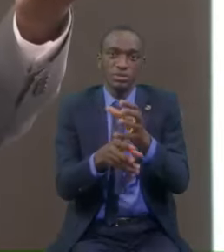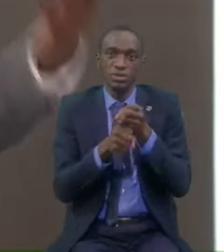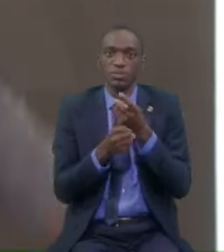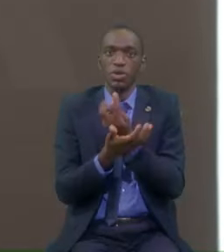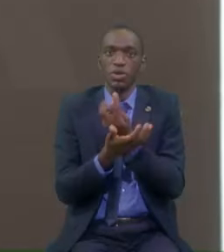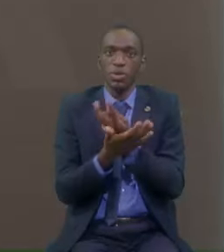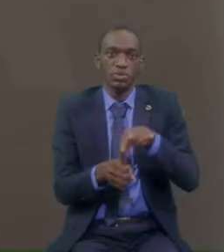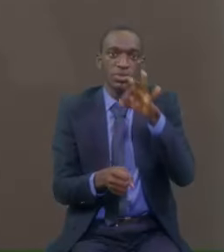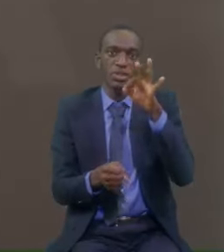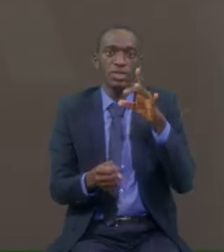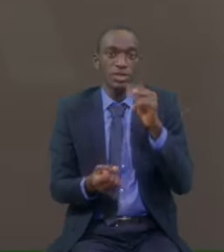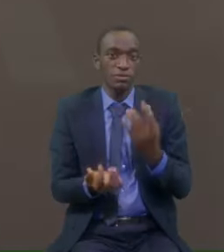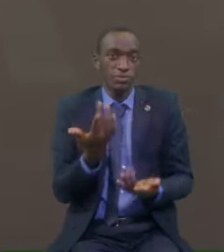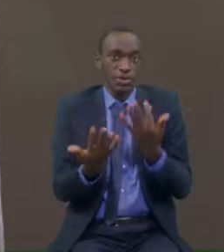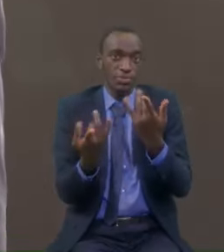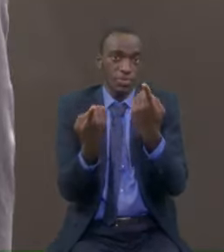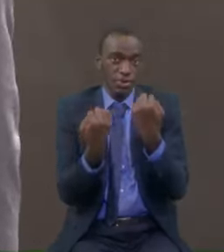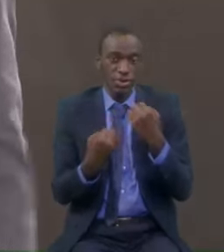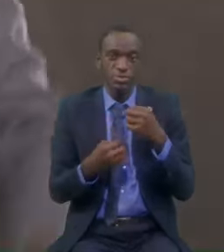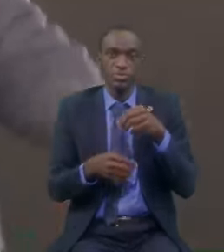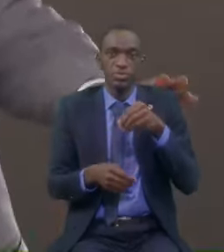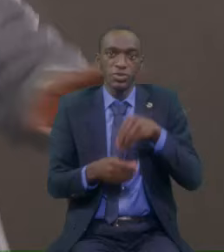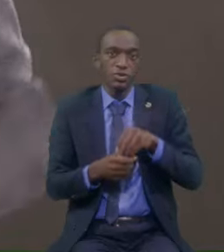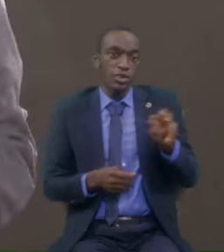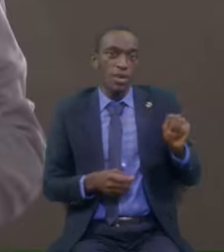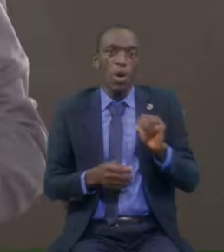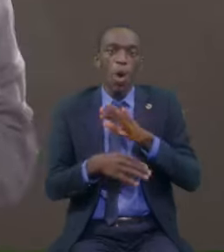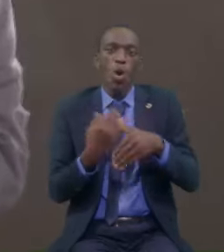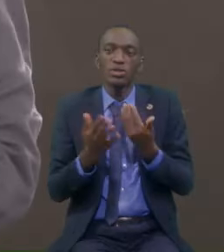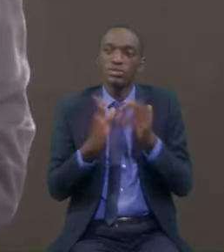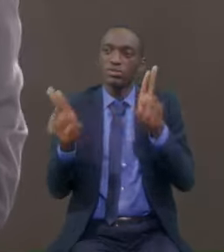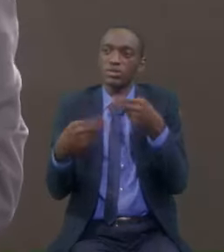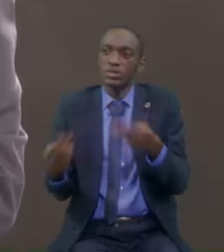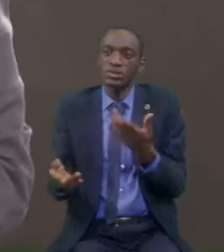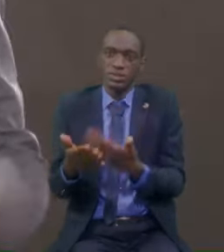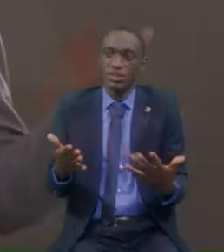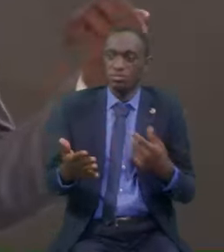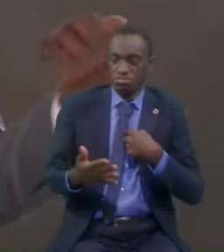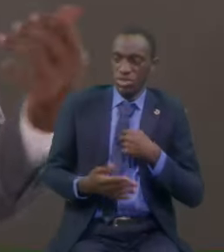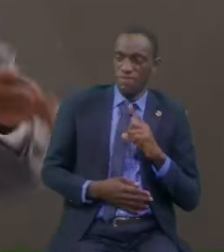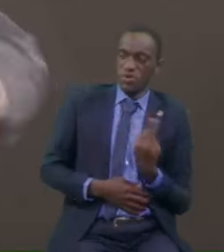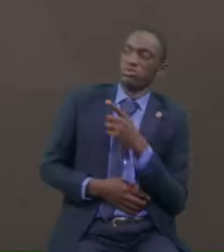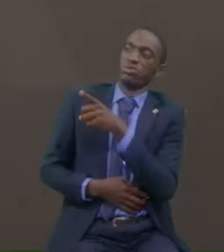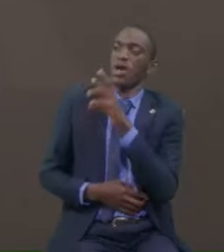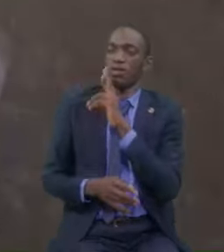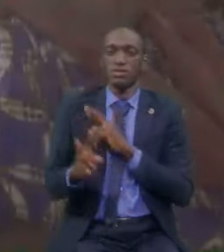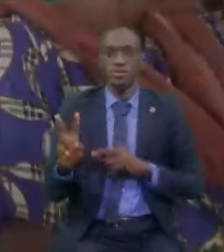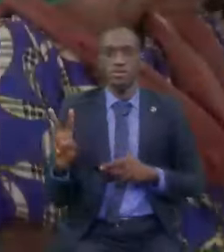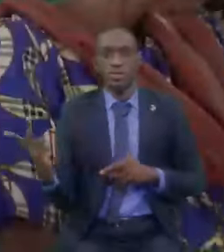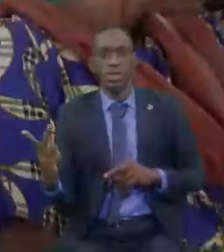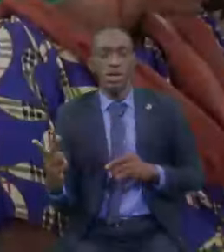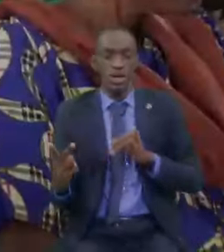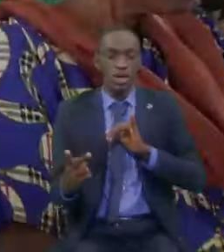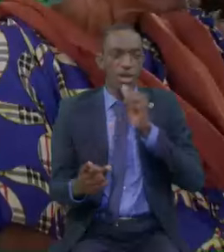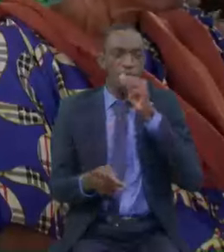useless things they used to think about. I am first and you are second. I am in the front and you are the back. The